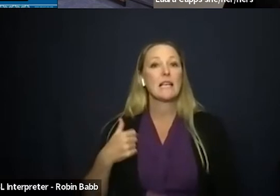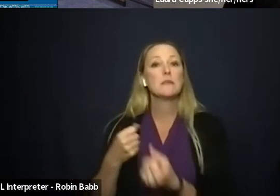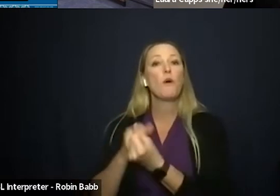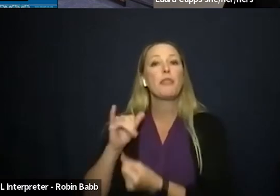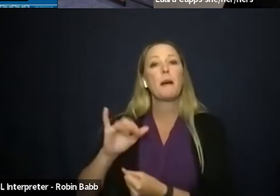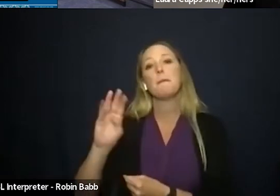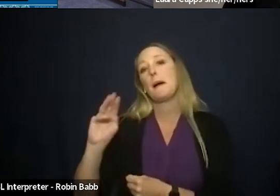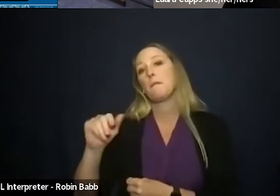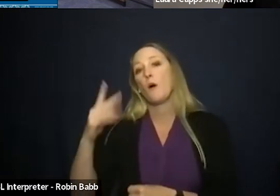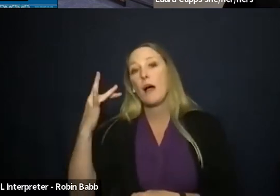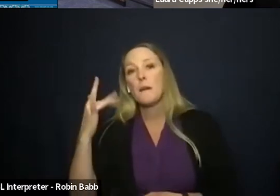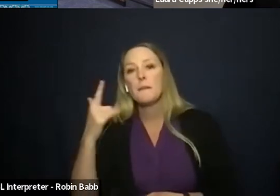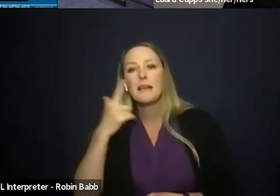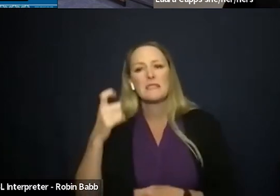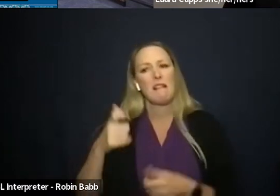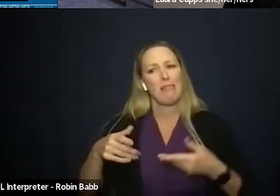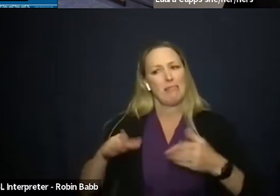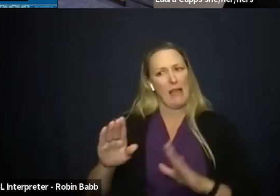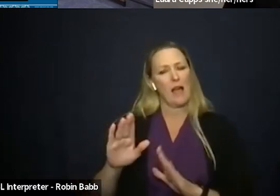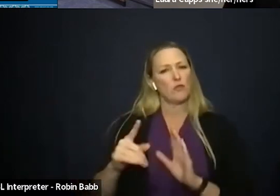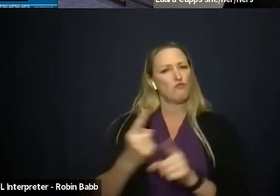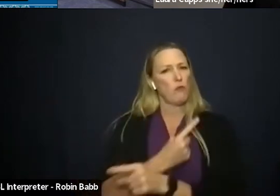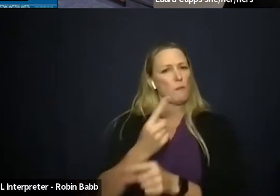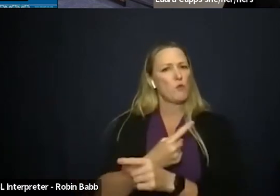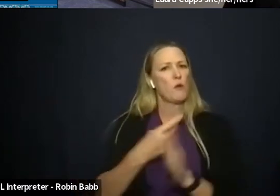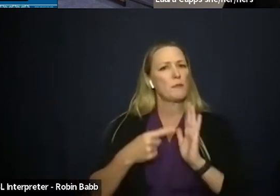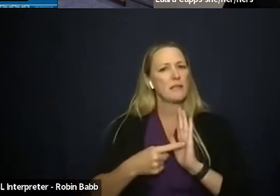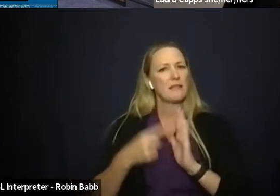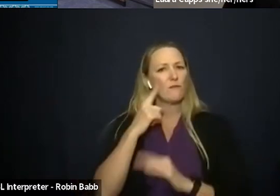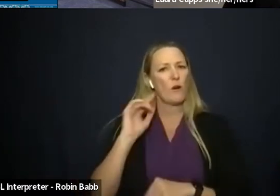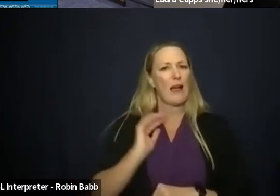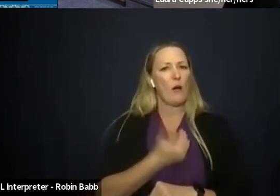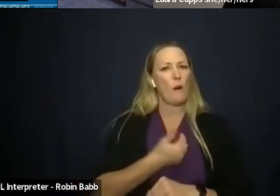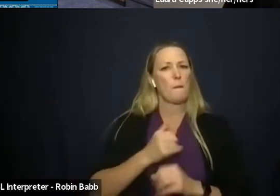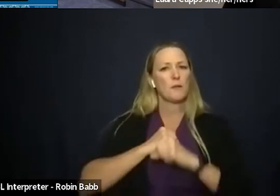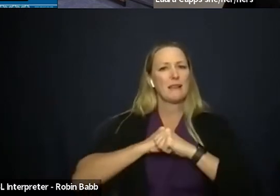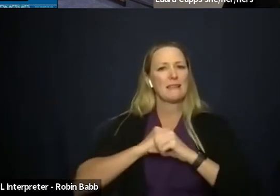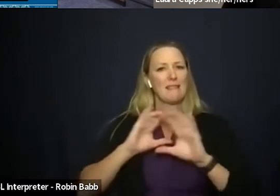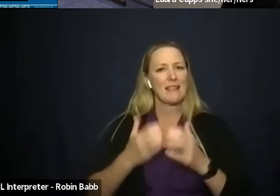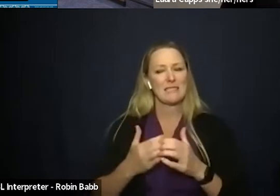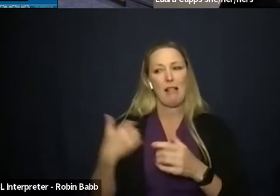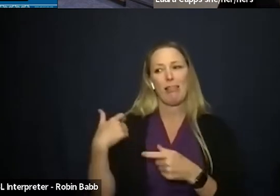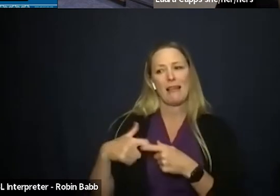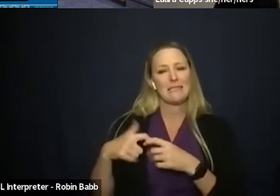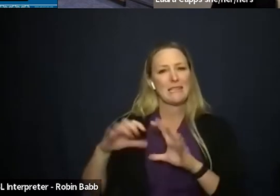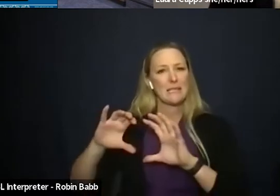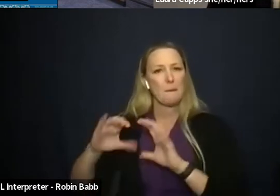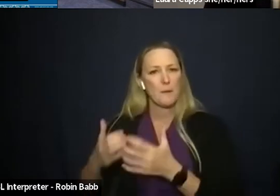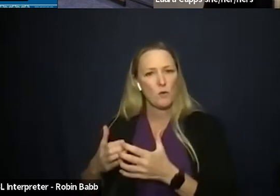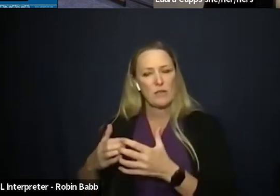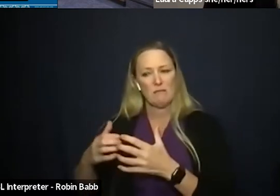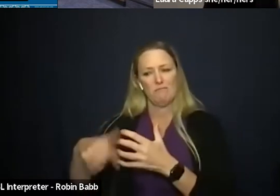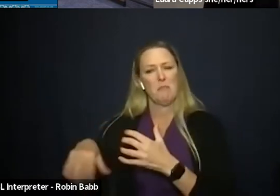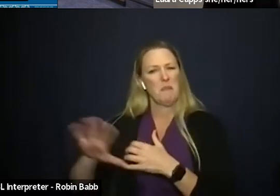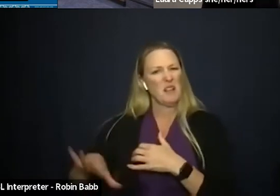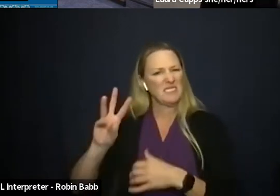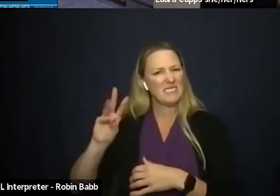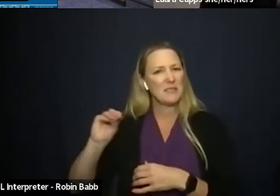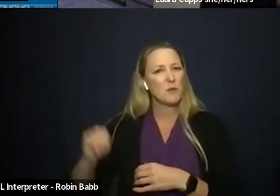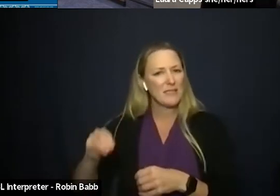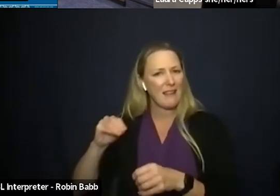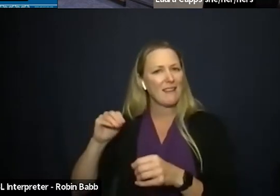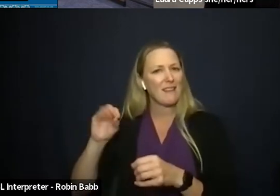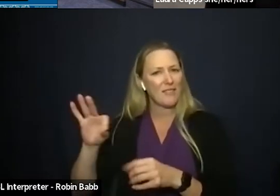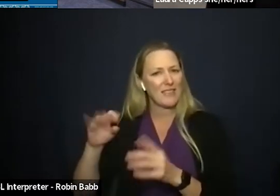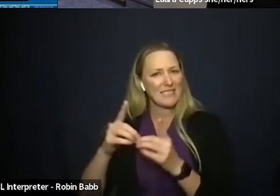accurately allows for the proper representation of our protected classes the latinx community makes up roughly 60 of the district and we